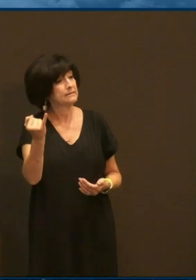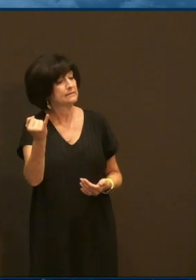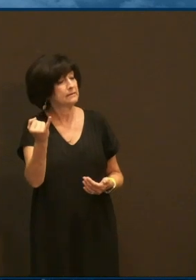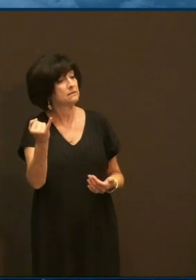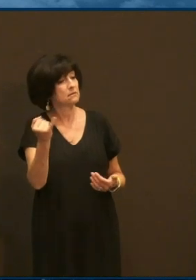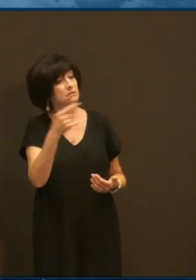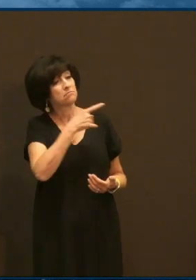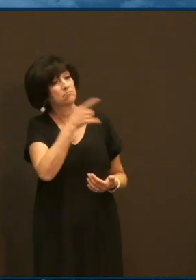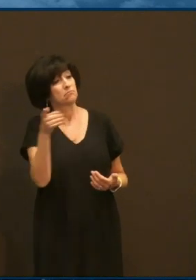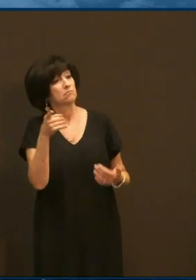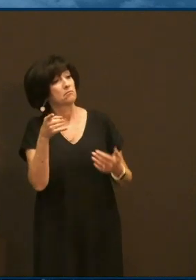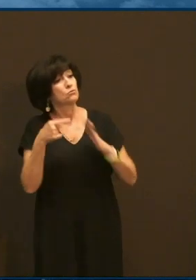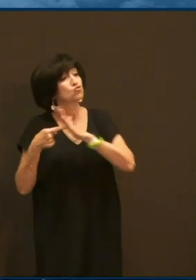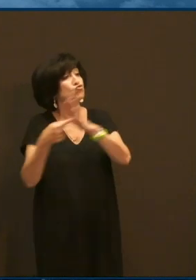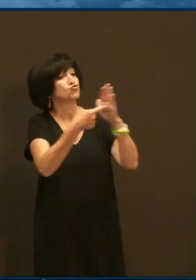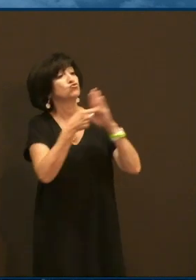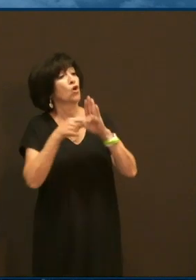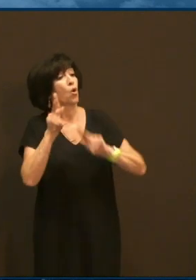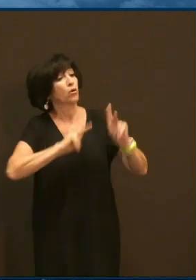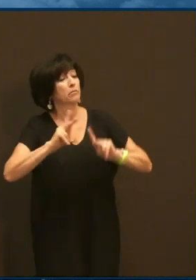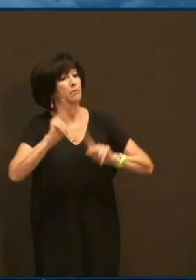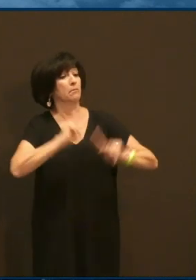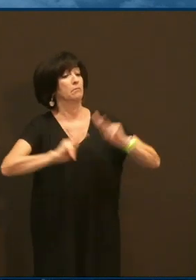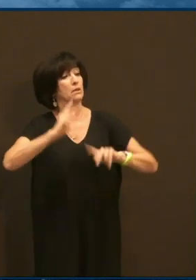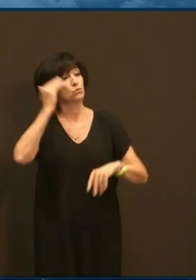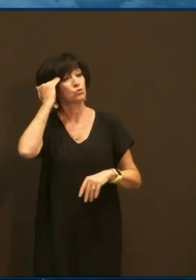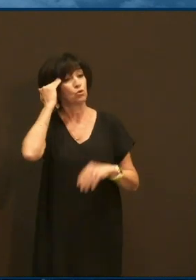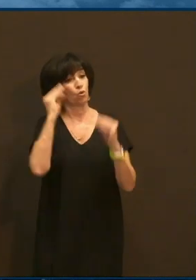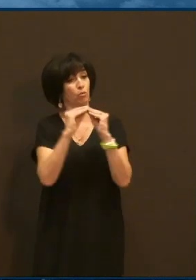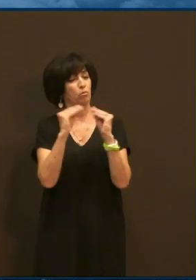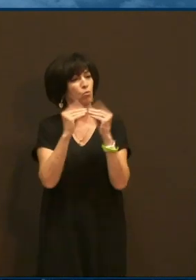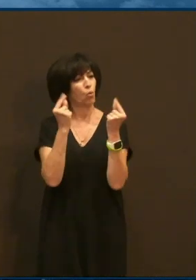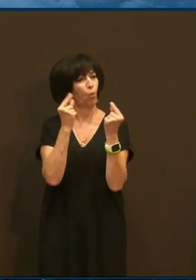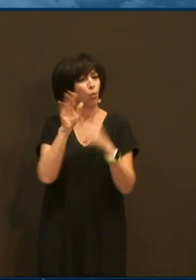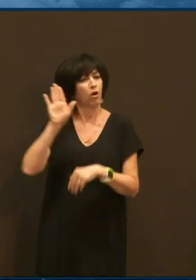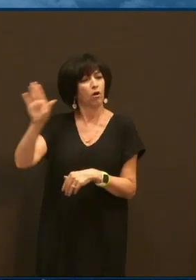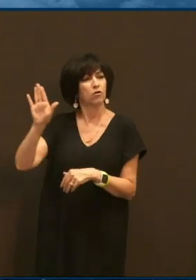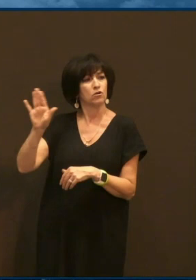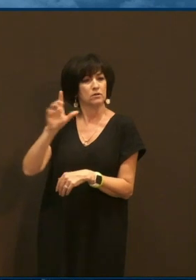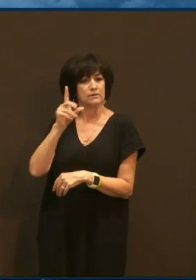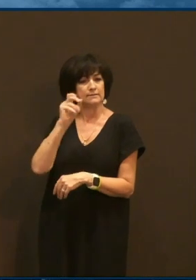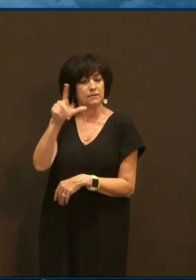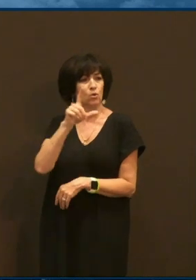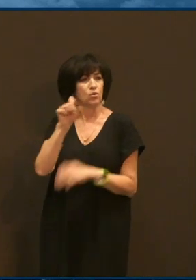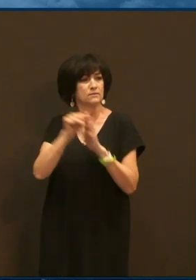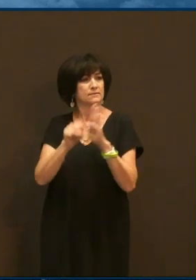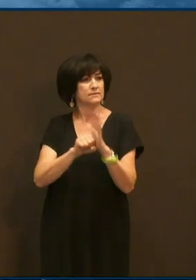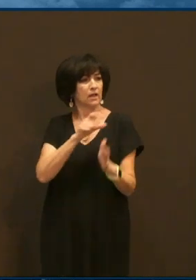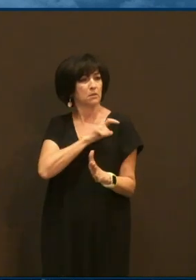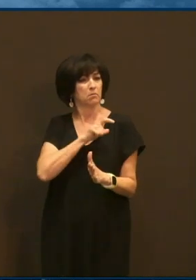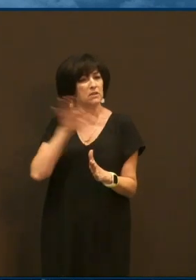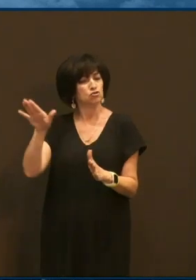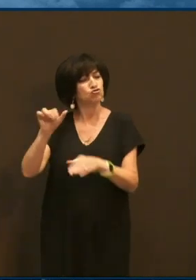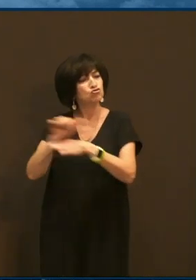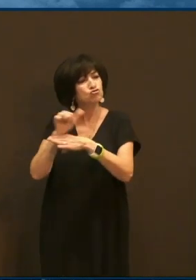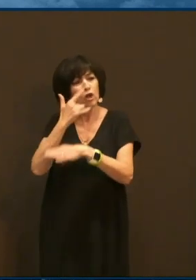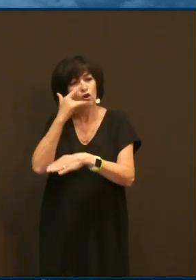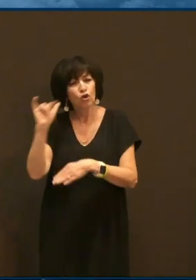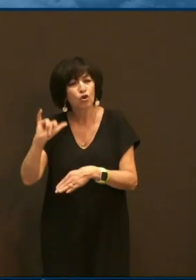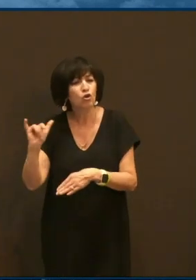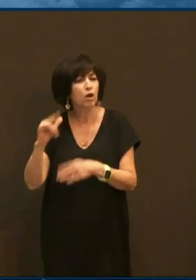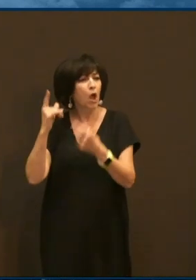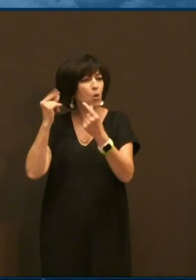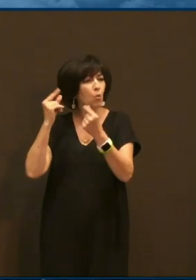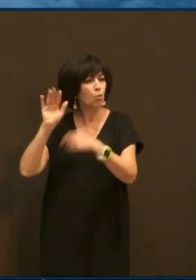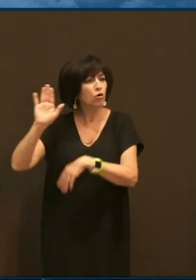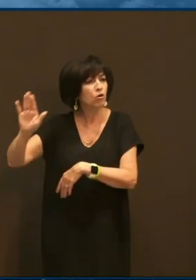greater transparency around that training, around their approach to policing, I think there would be a greater level of comfort